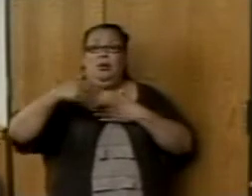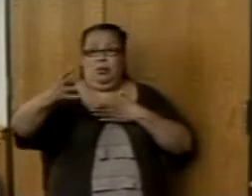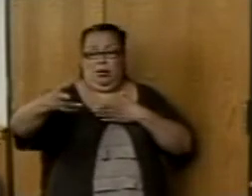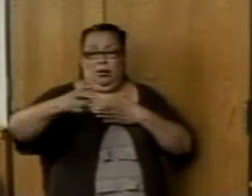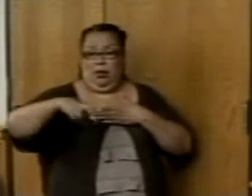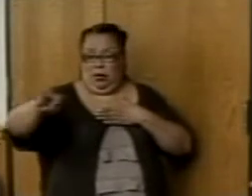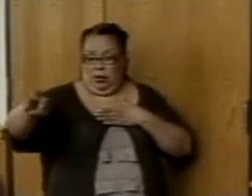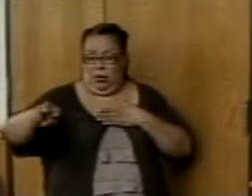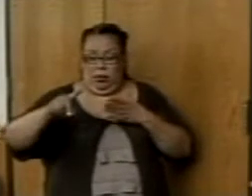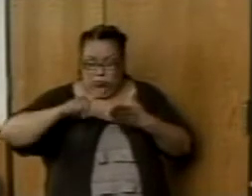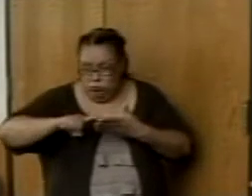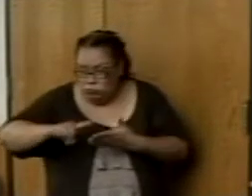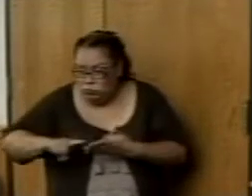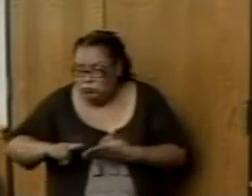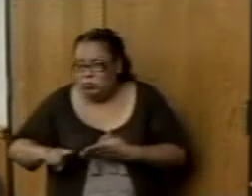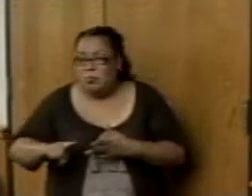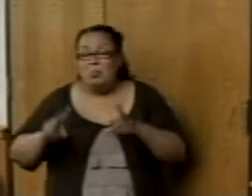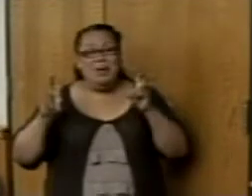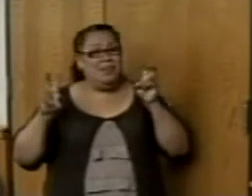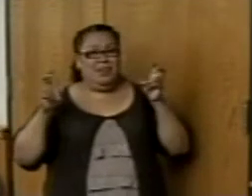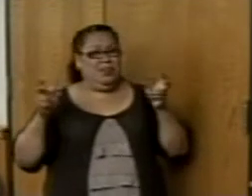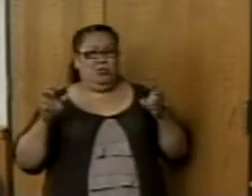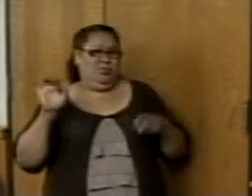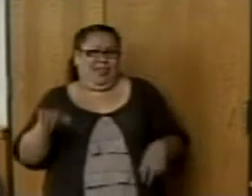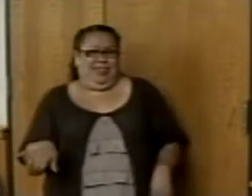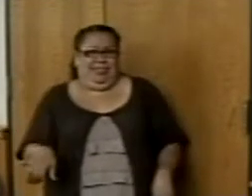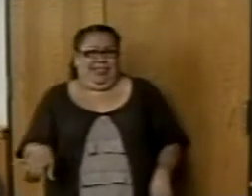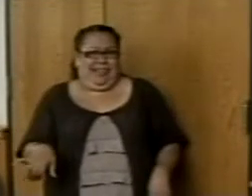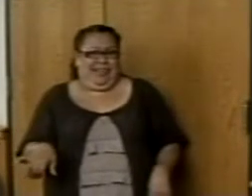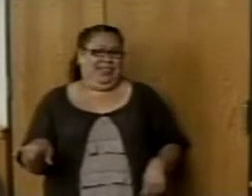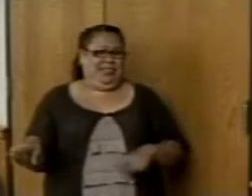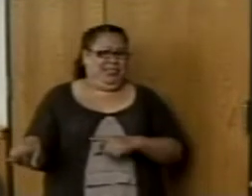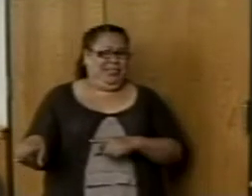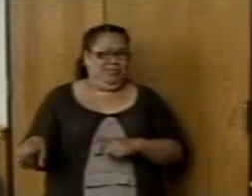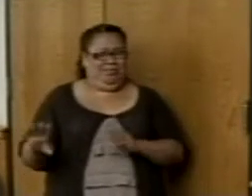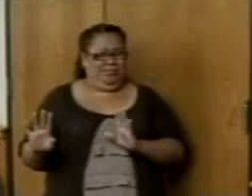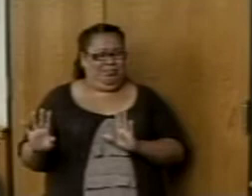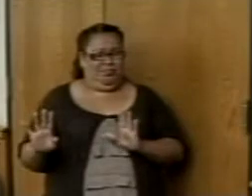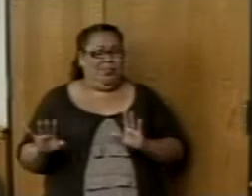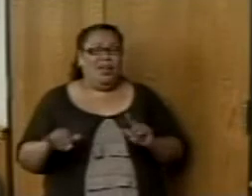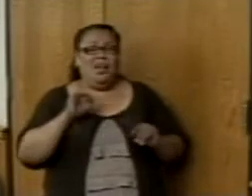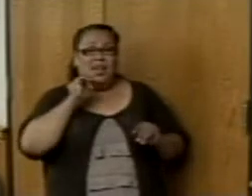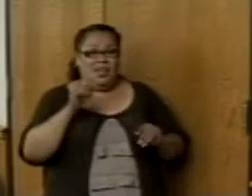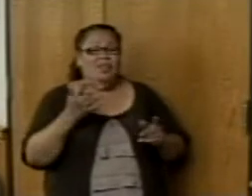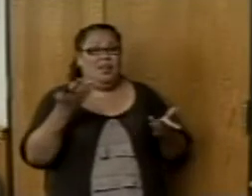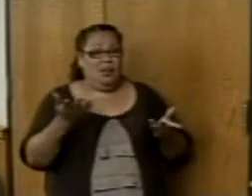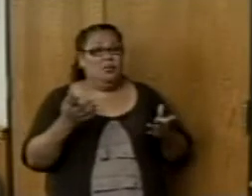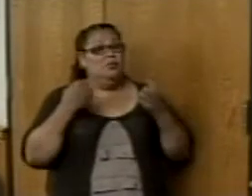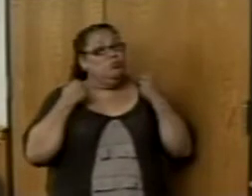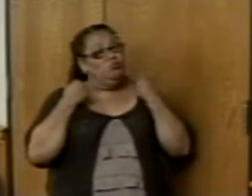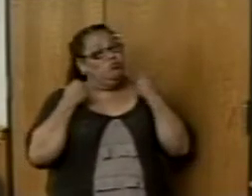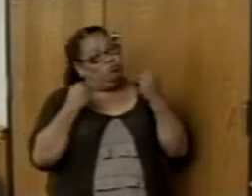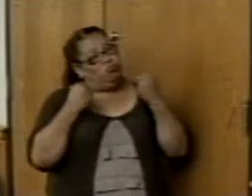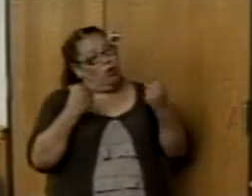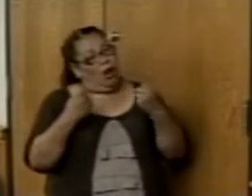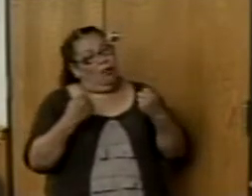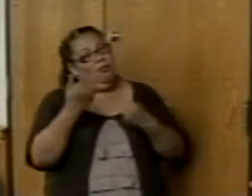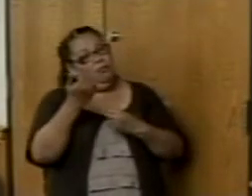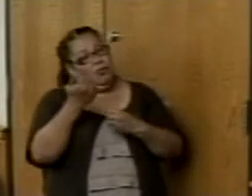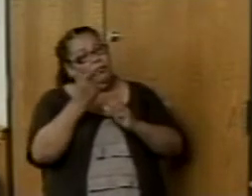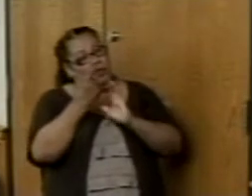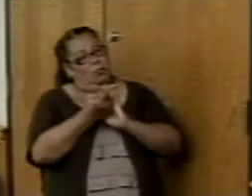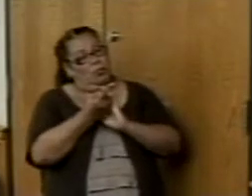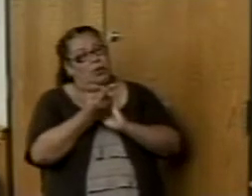to 30 minutes. The issue that we have is not that. The issue is that the driver is compelled to drive within a 15-minute